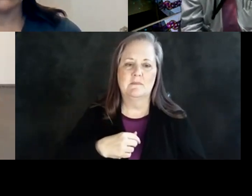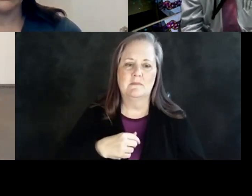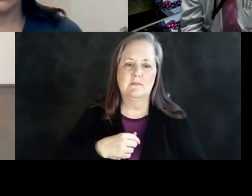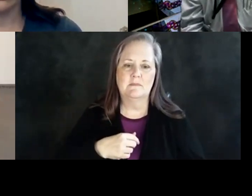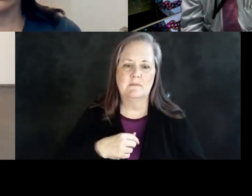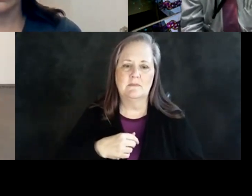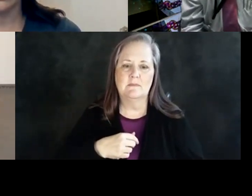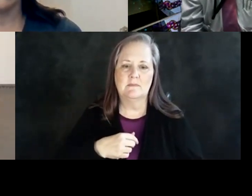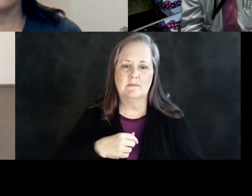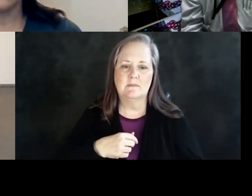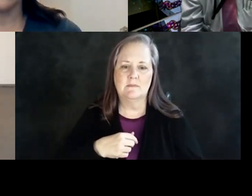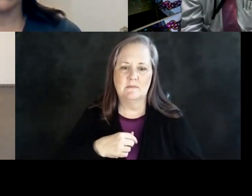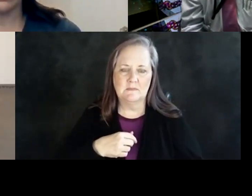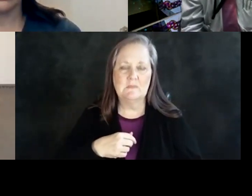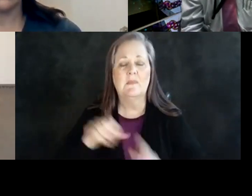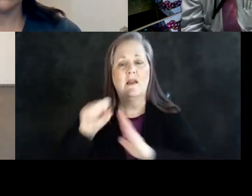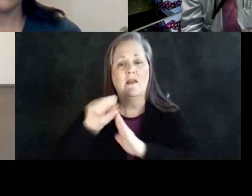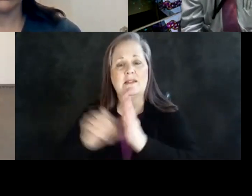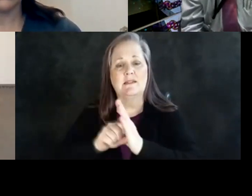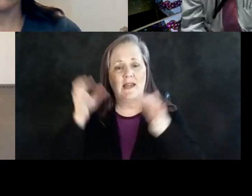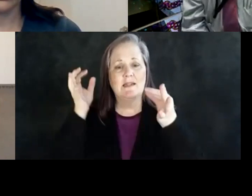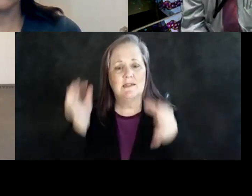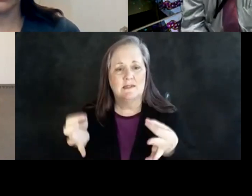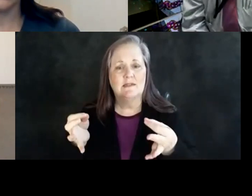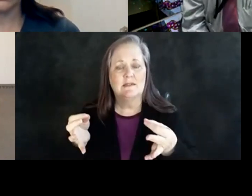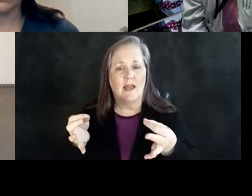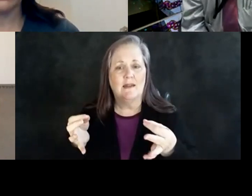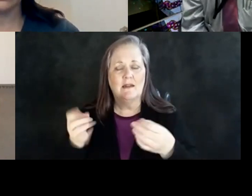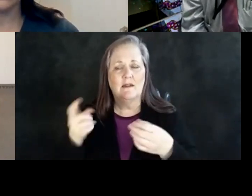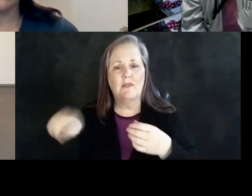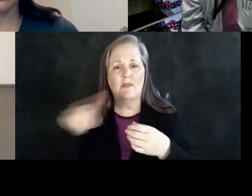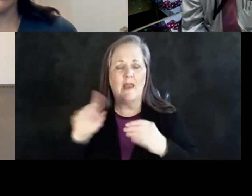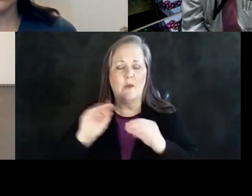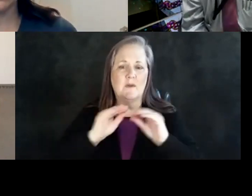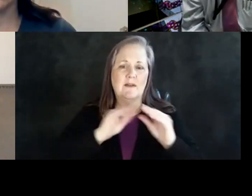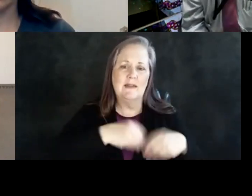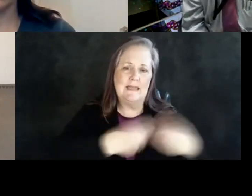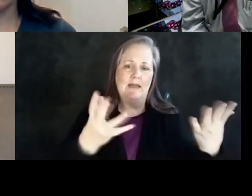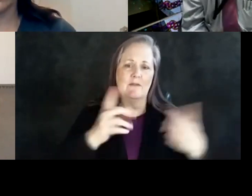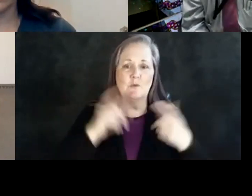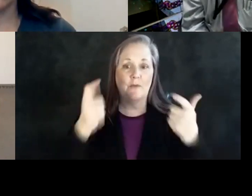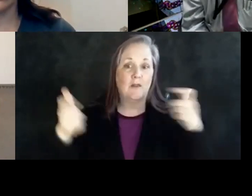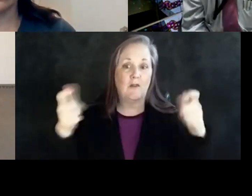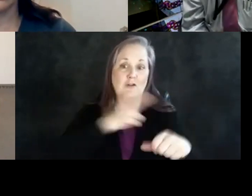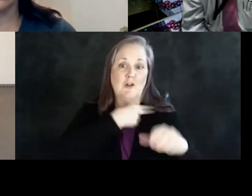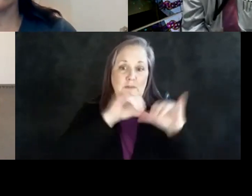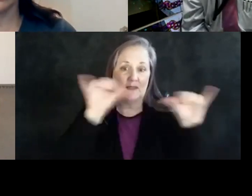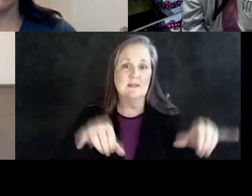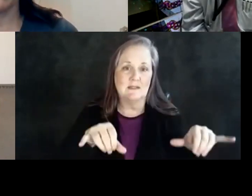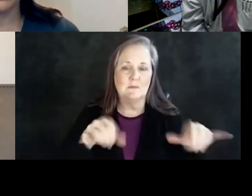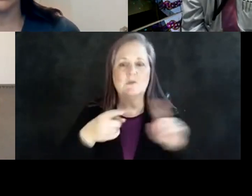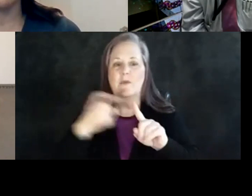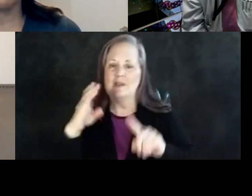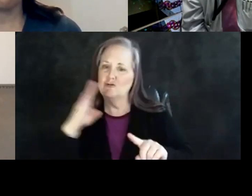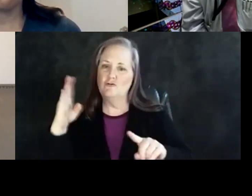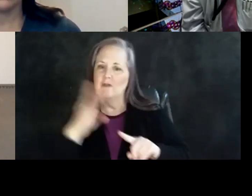the state decided early on that they would do the allocating to those larger hospital systems. So the vaccines that go to those systems are allocated directly